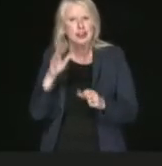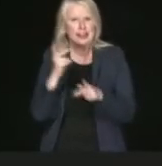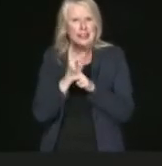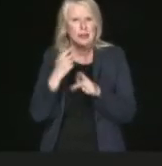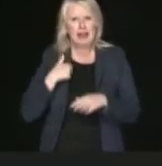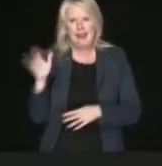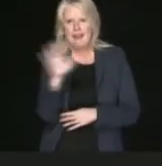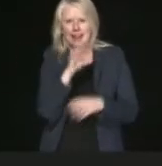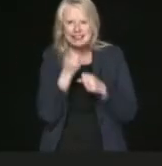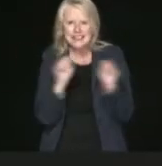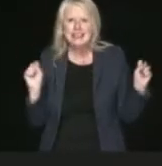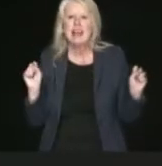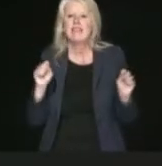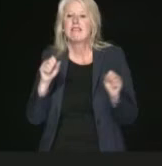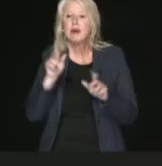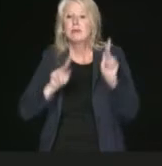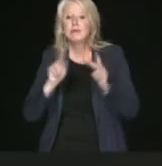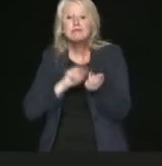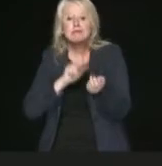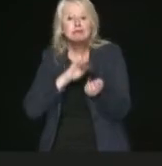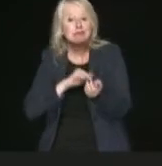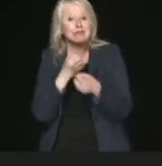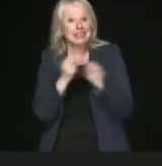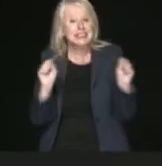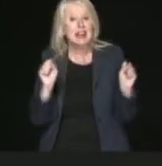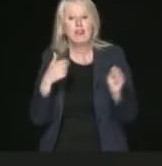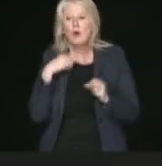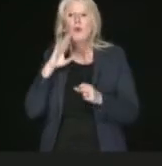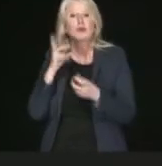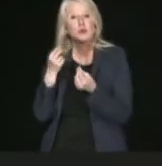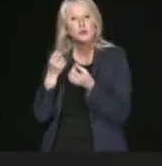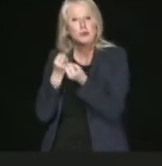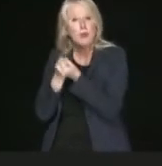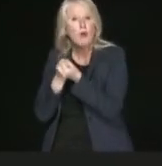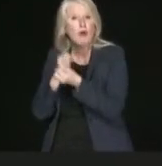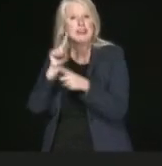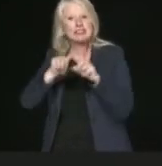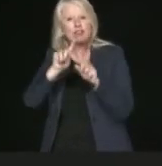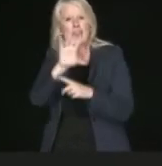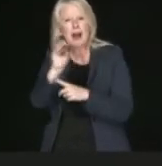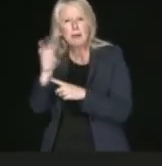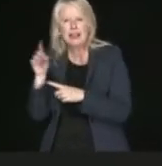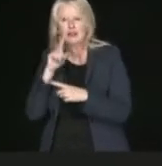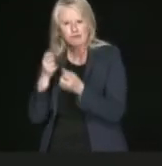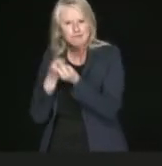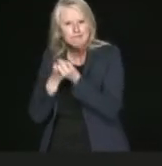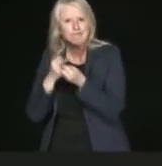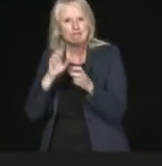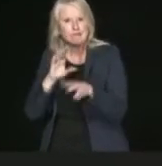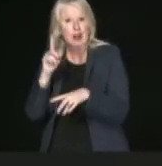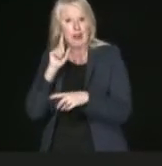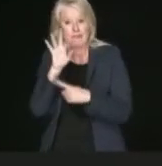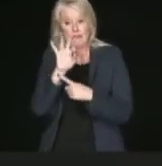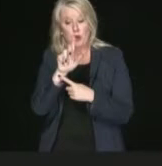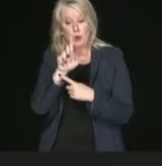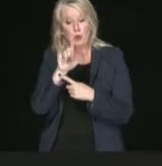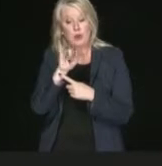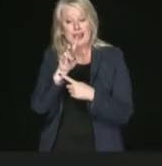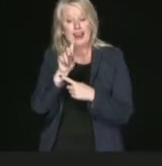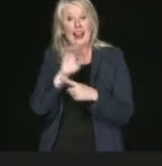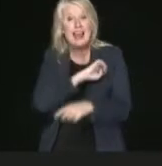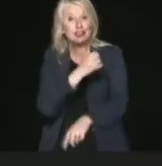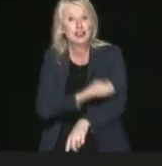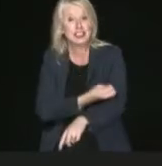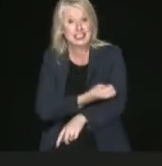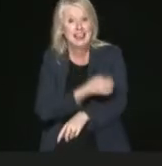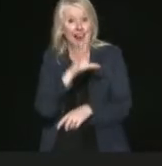have the support they need, we're helping companies join in the effort. Look no further than Fluid Energy from Alberta. They